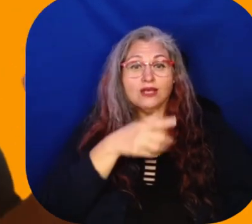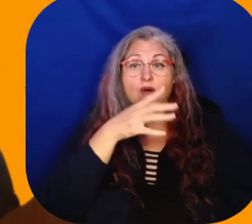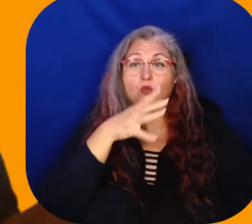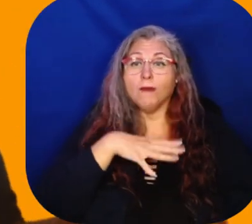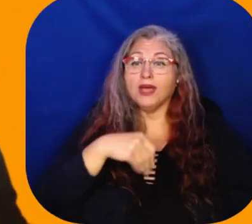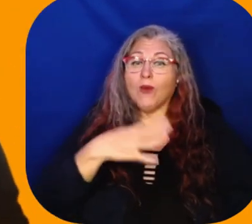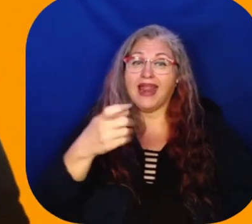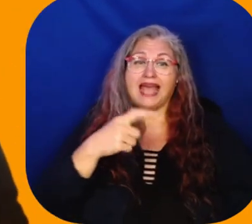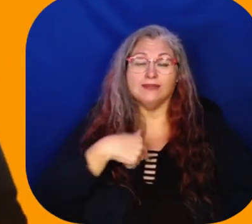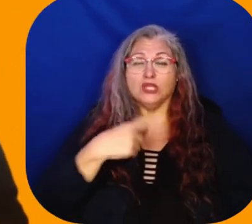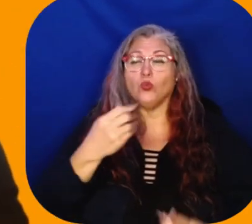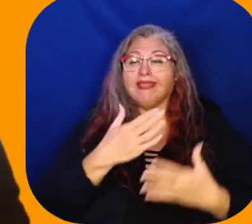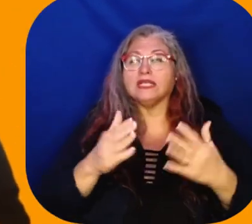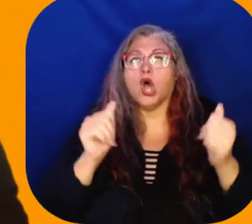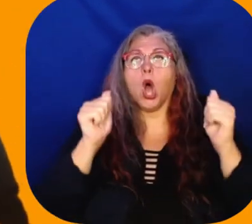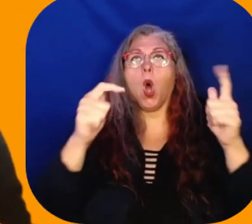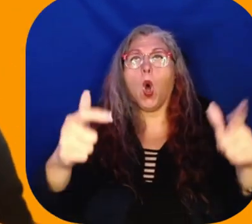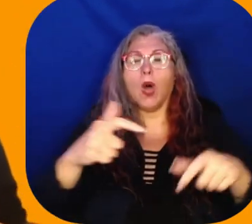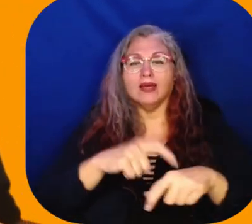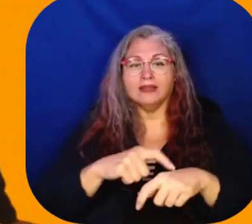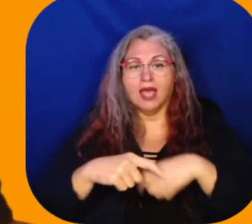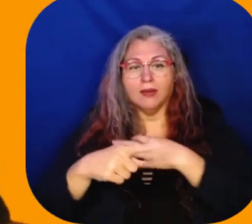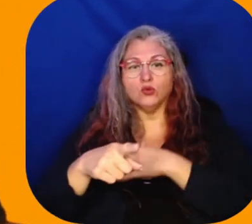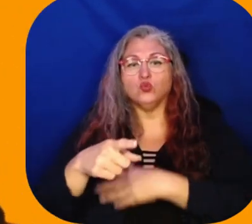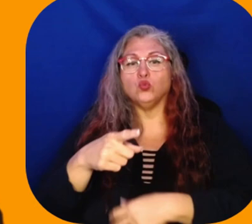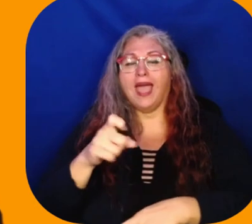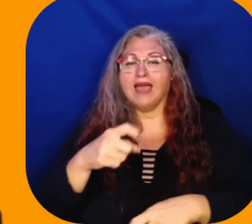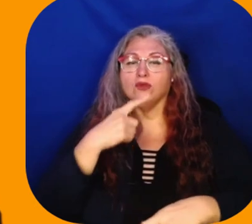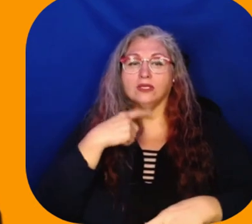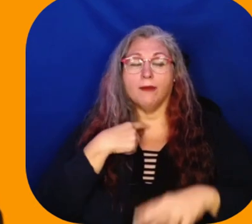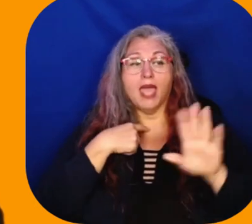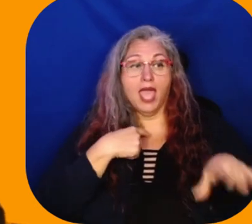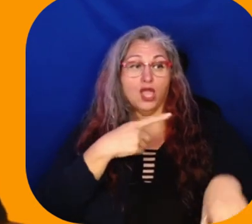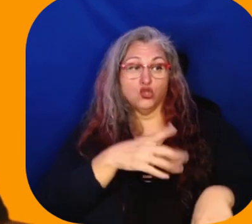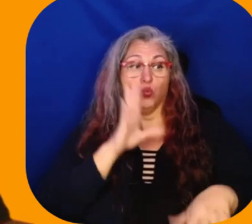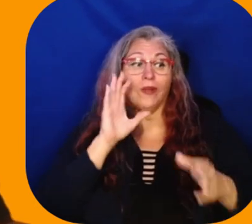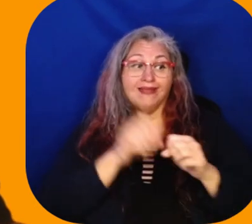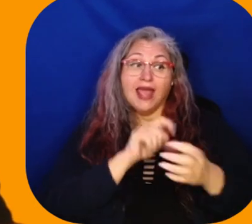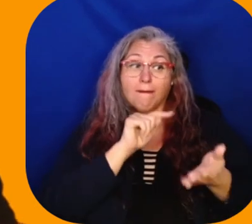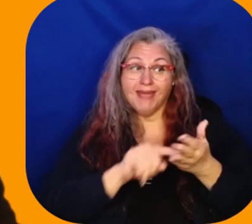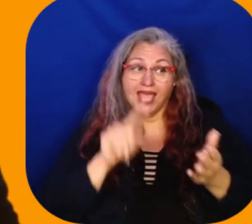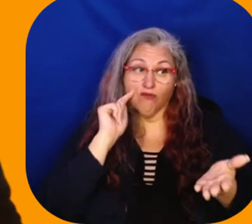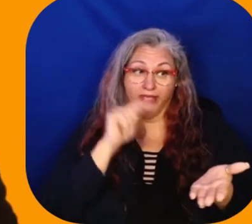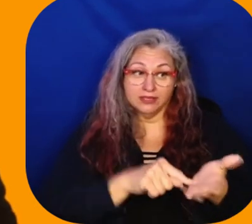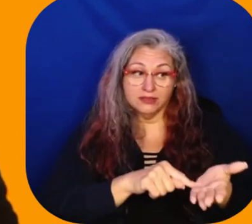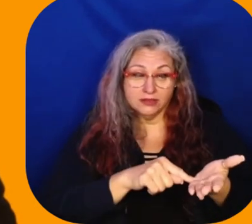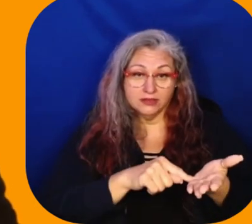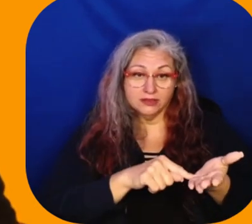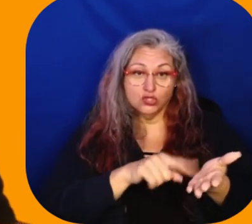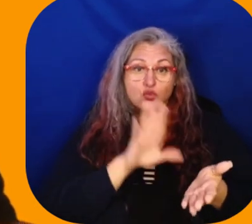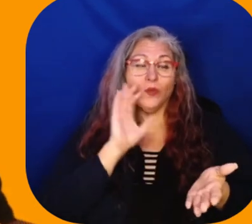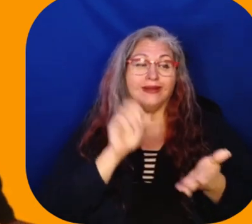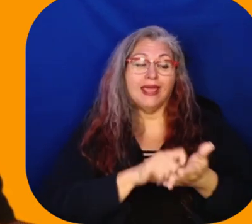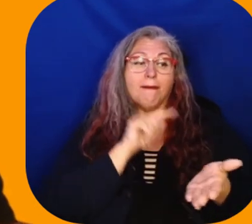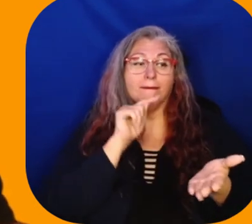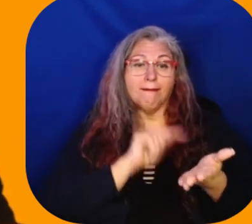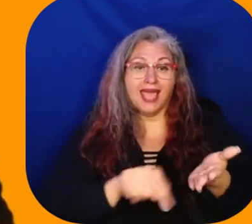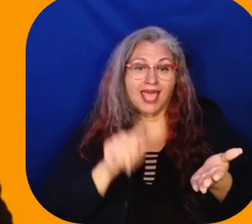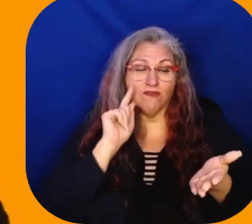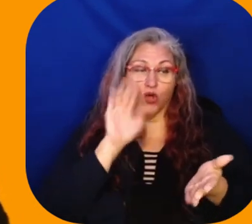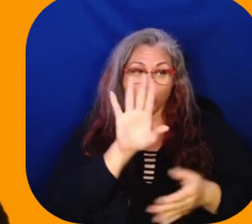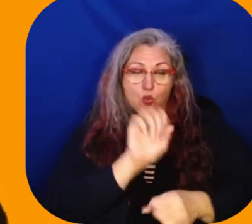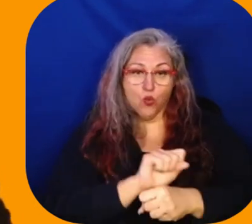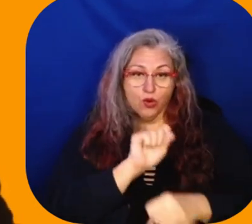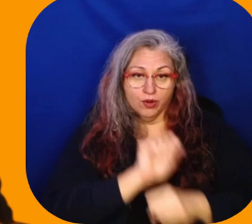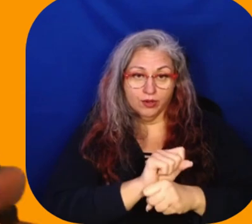the time. You made sure to tell me, hey, you're gonna get paid for this. You're gonna get paid for this work.